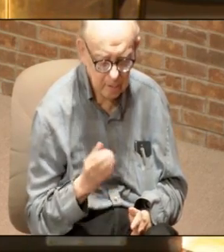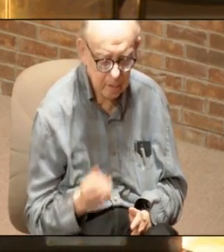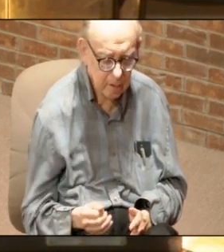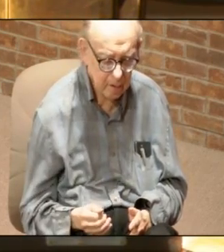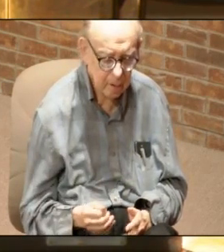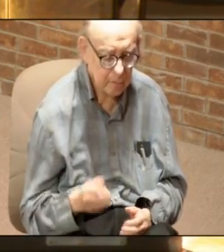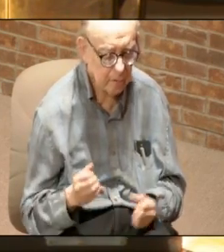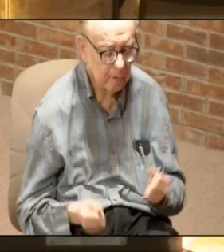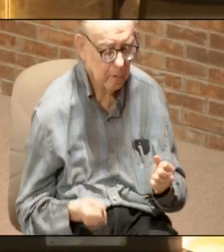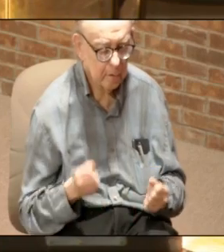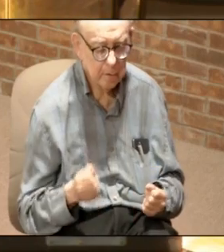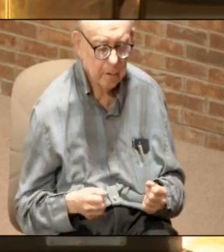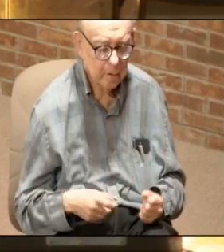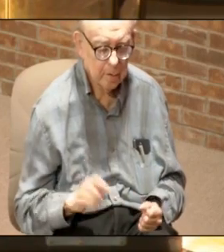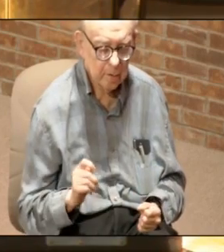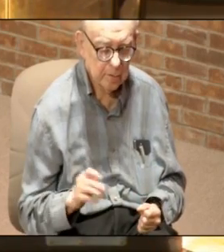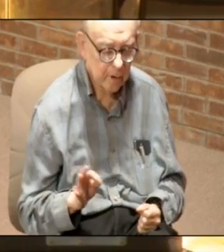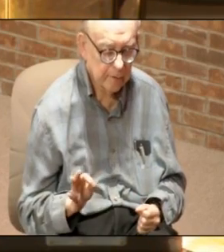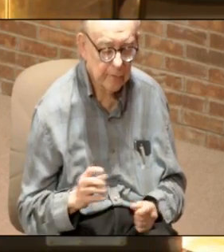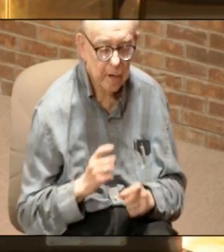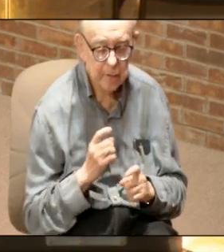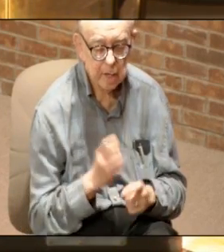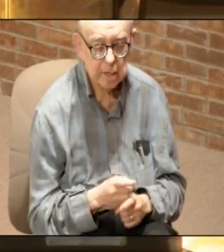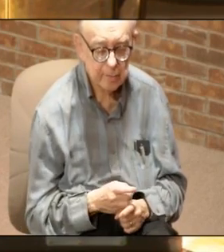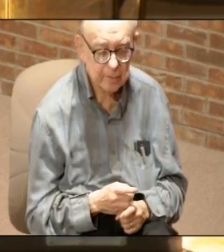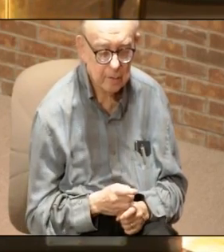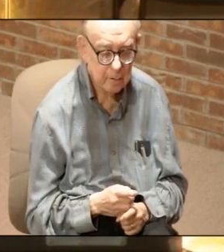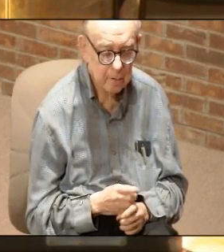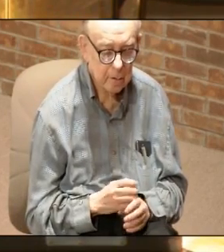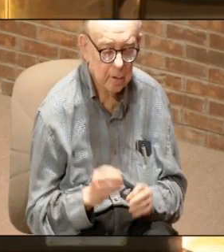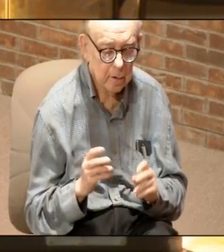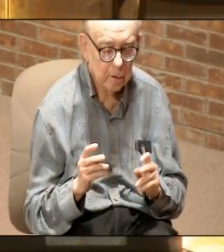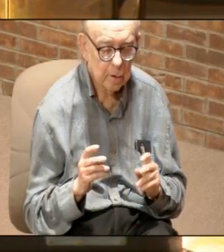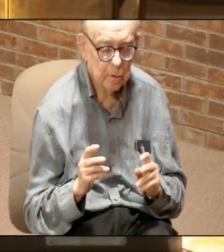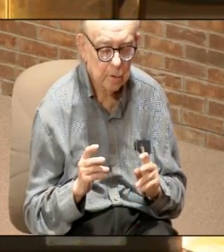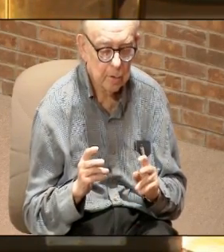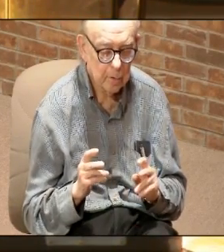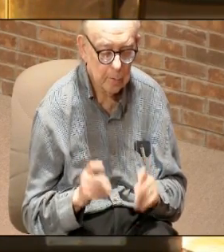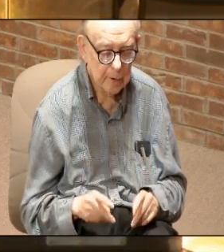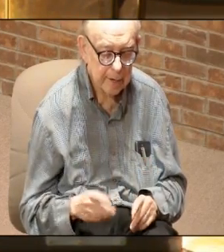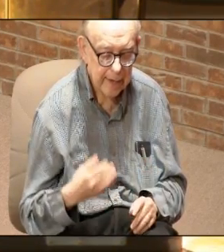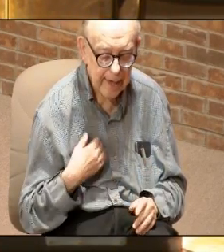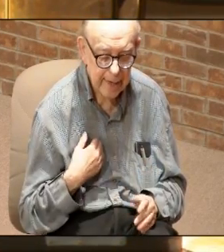Because you're driving around trying to find that gift and nobody has it.